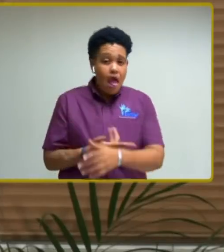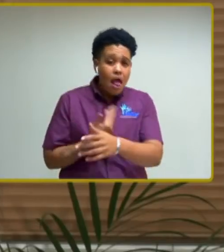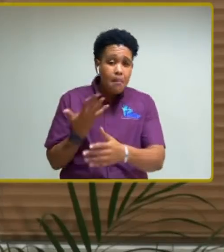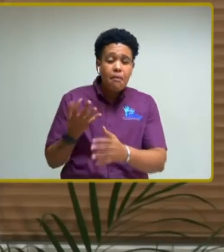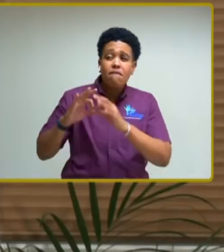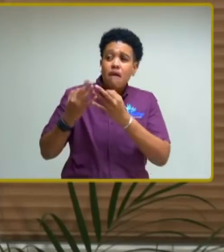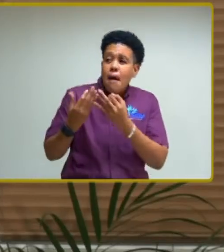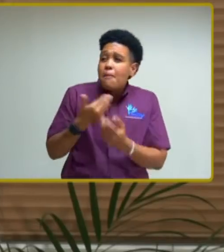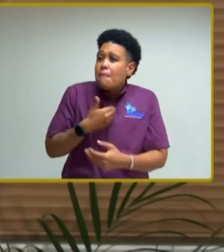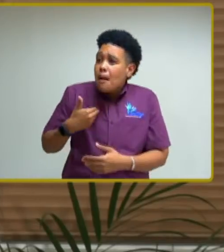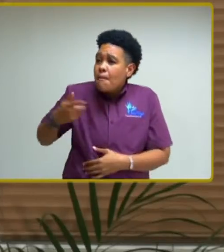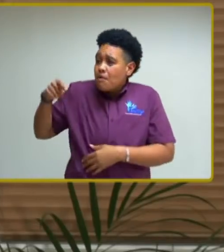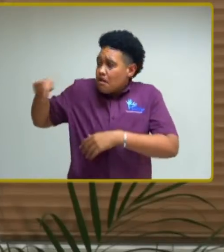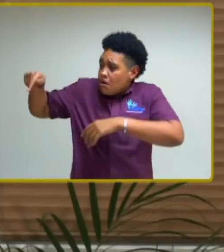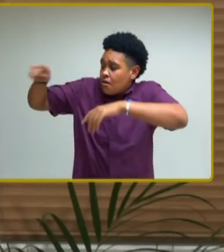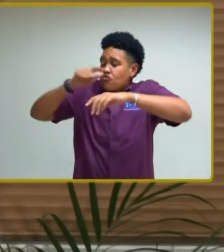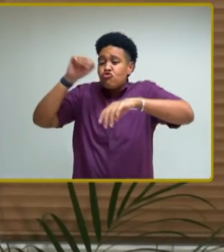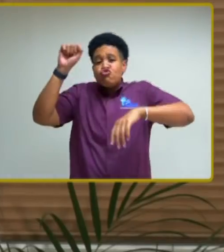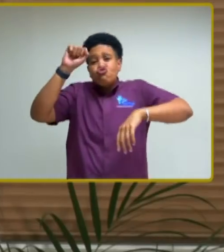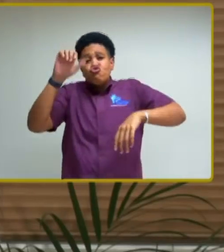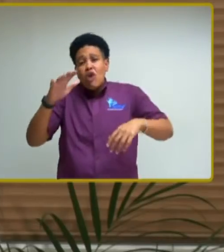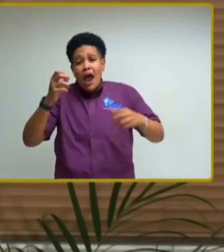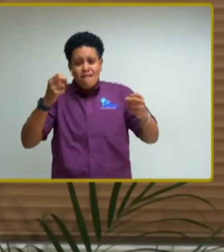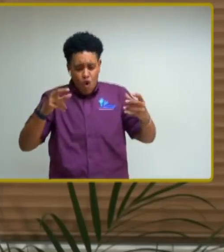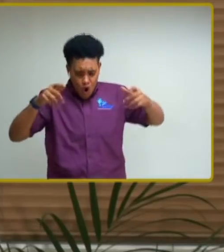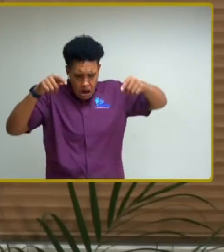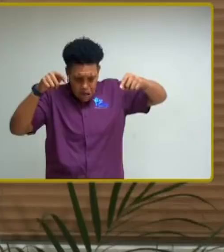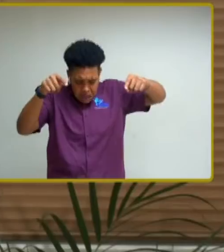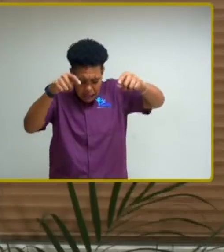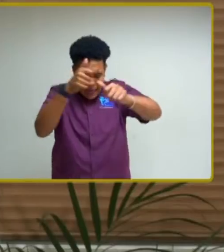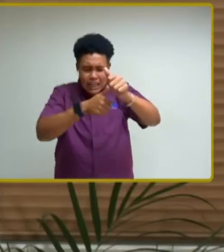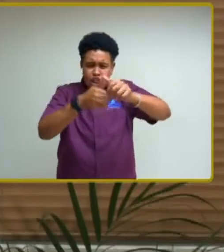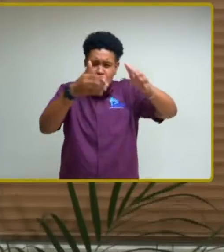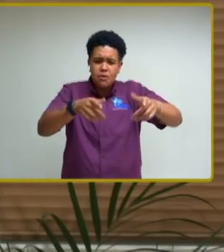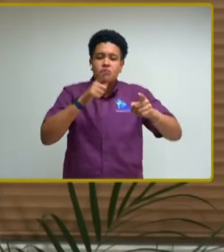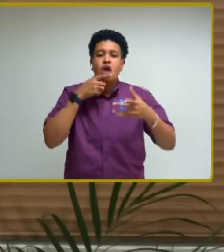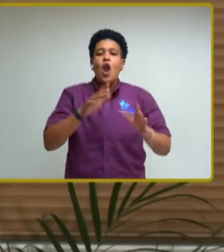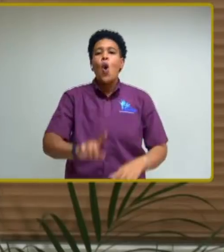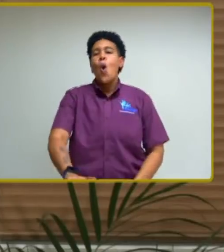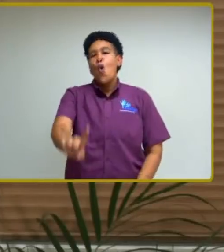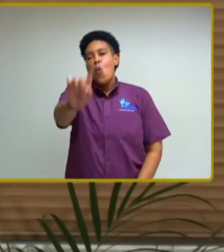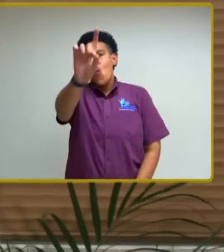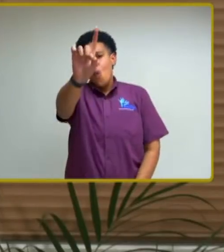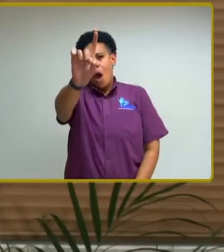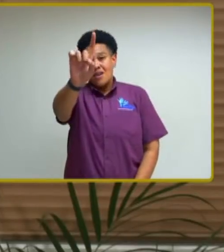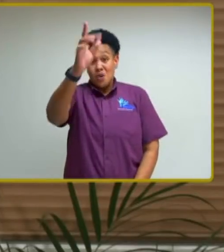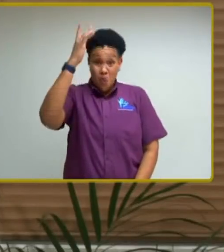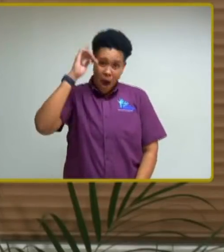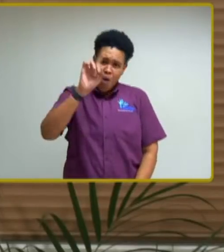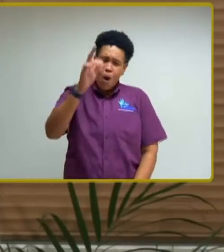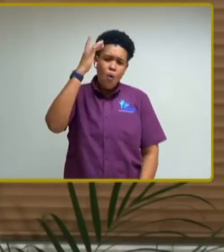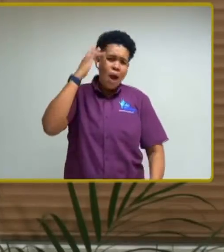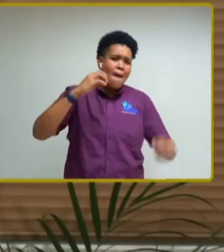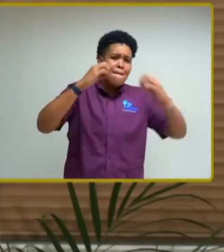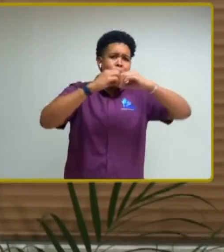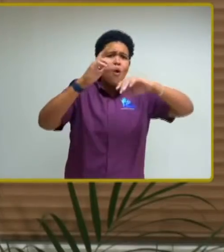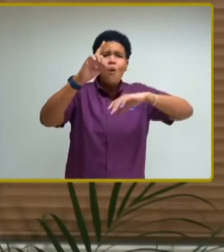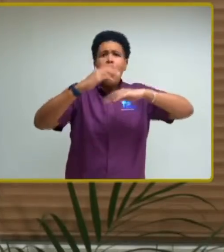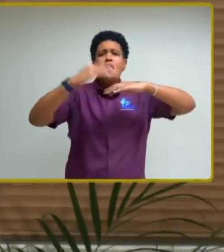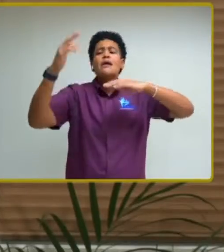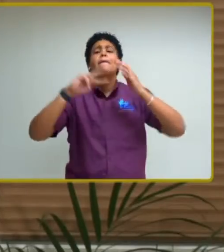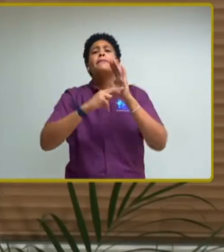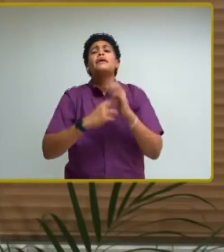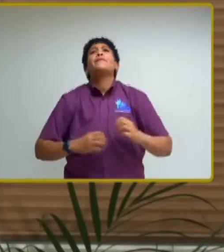or otherwise a driver, each person is allowed one caregiver. We say one because more than one means more